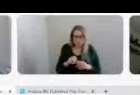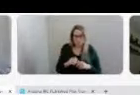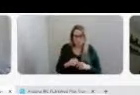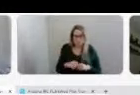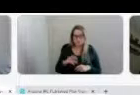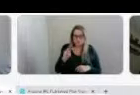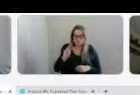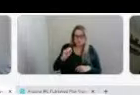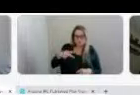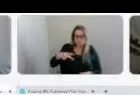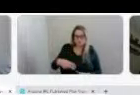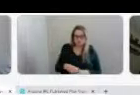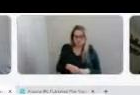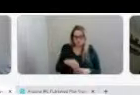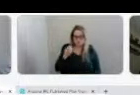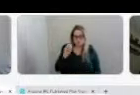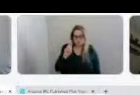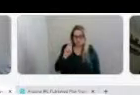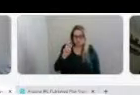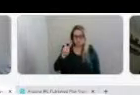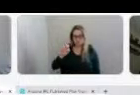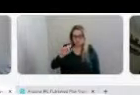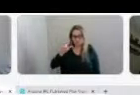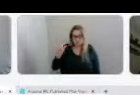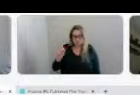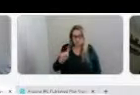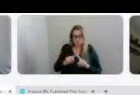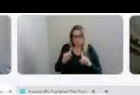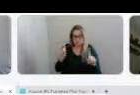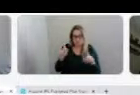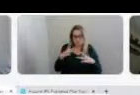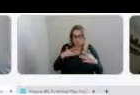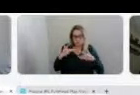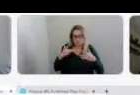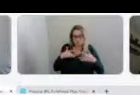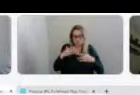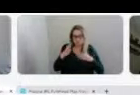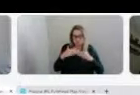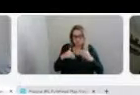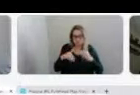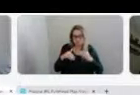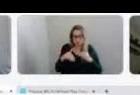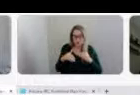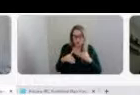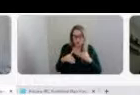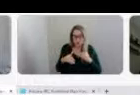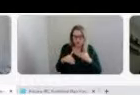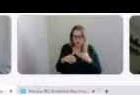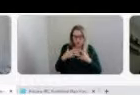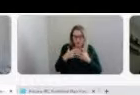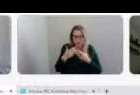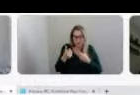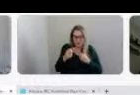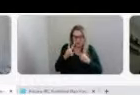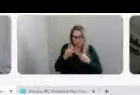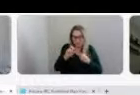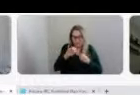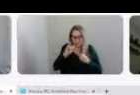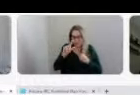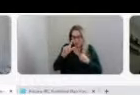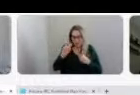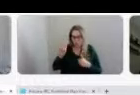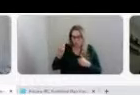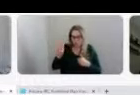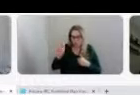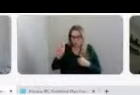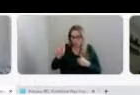map the oro valley area has different concerns than reddington paths and vail pearl valley is much